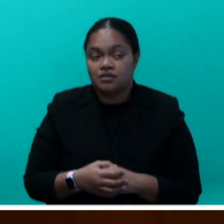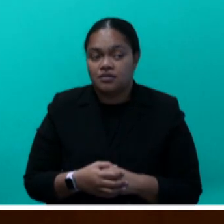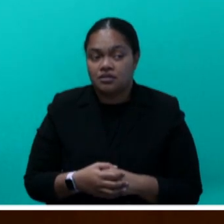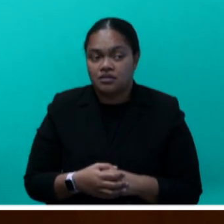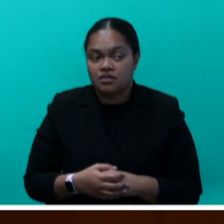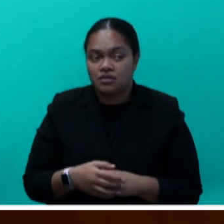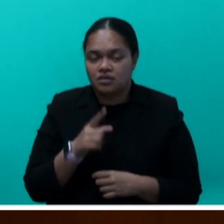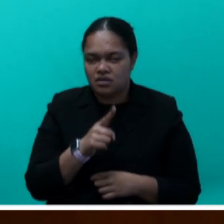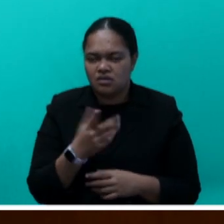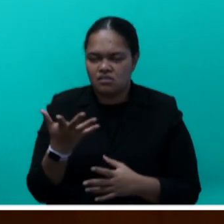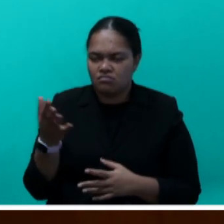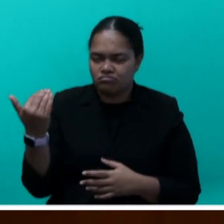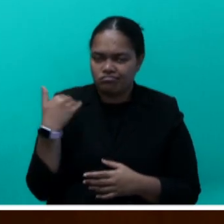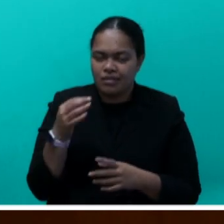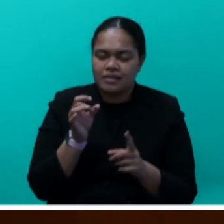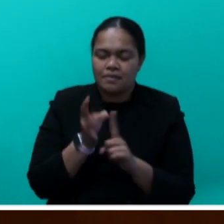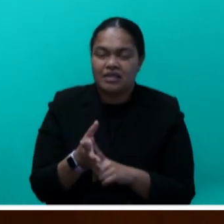made a special request to visit